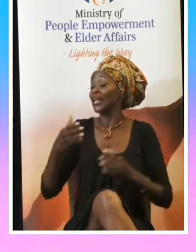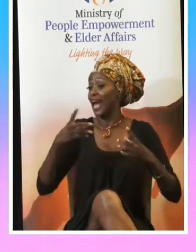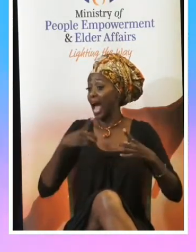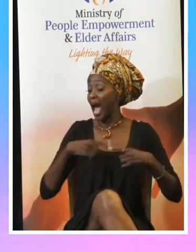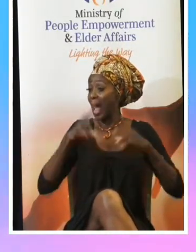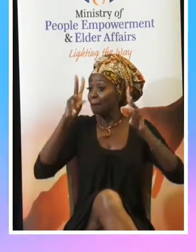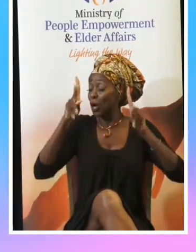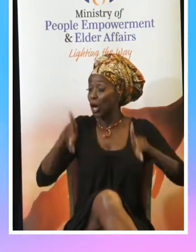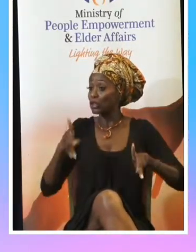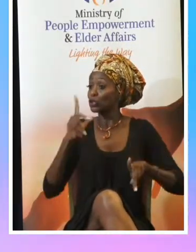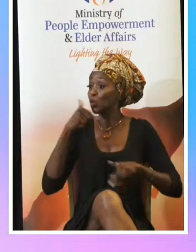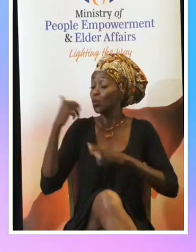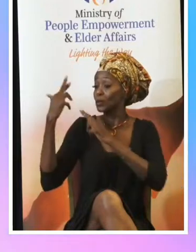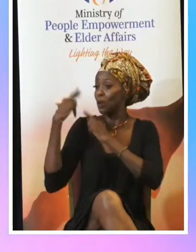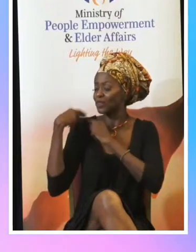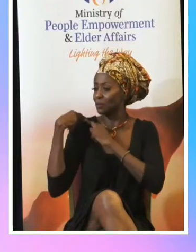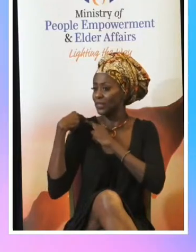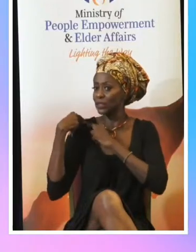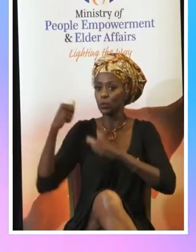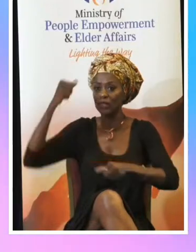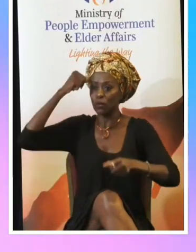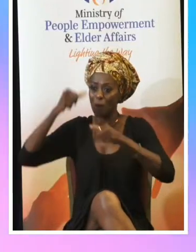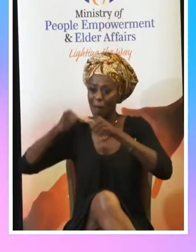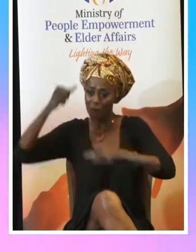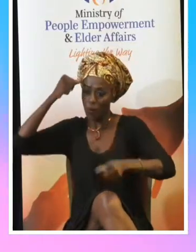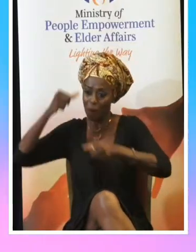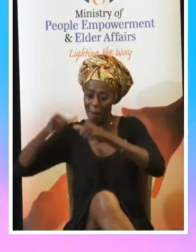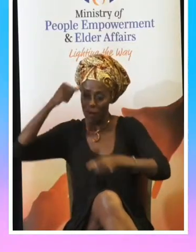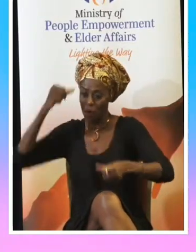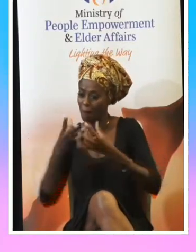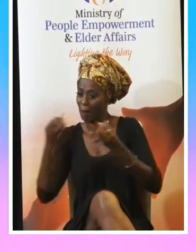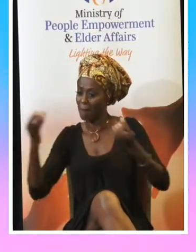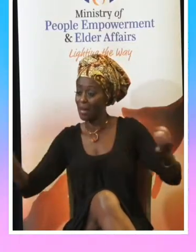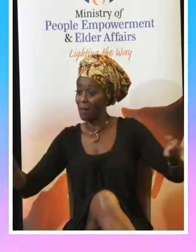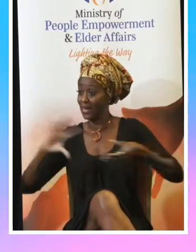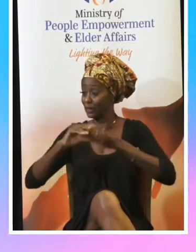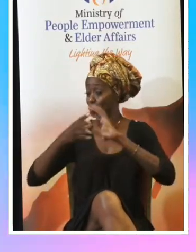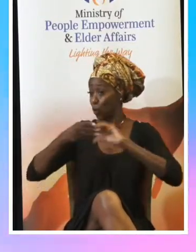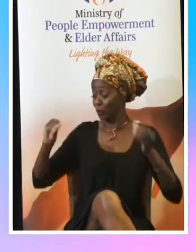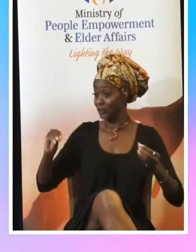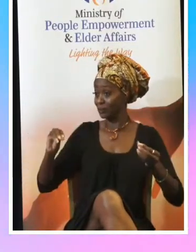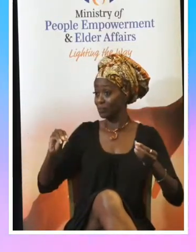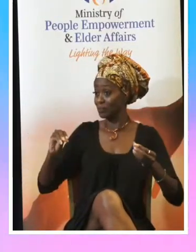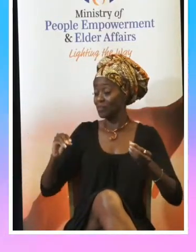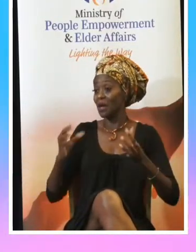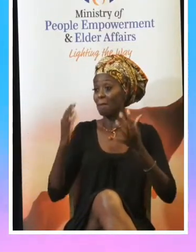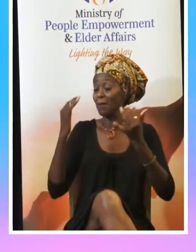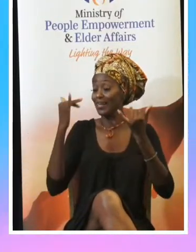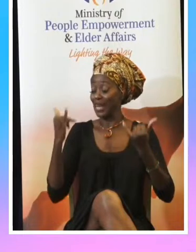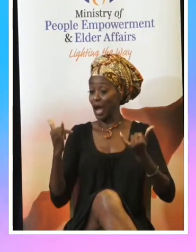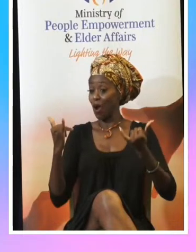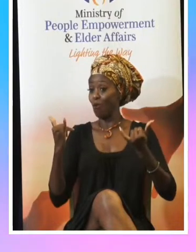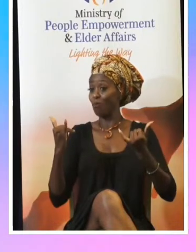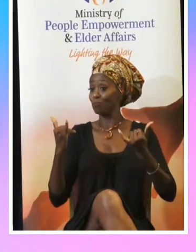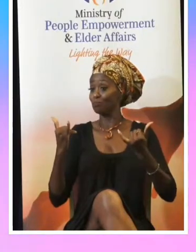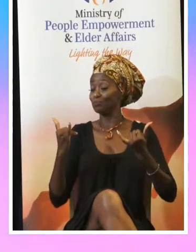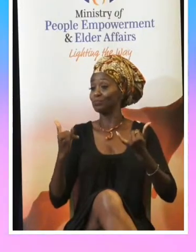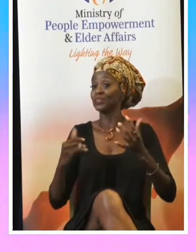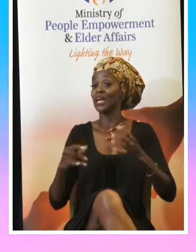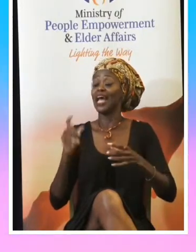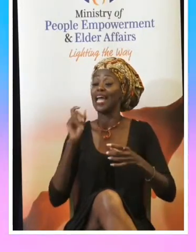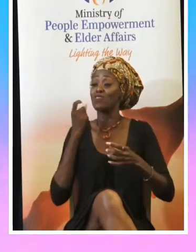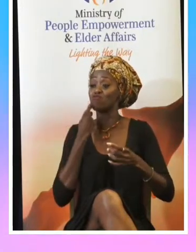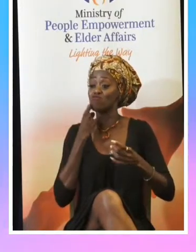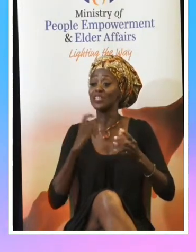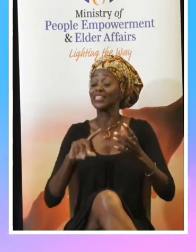centuries stories and pass them on. As our societies modernize, we kind of believe that the power of story